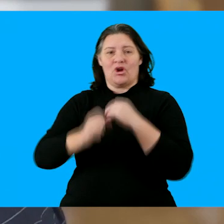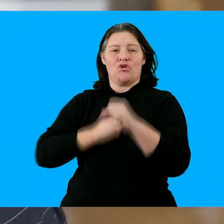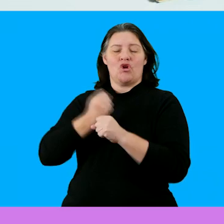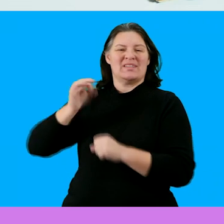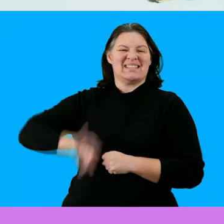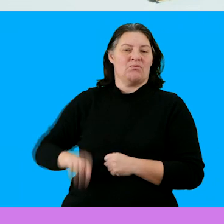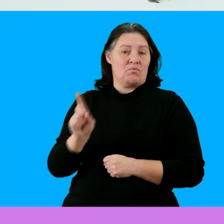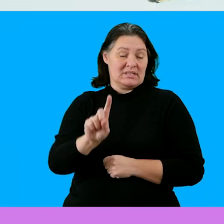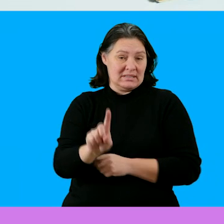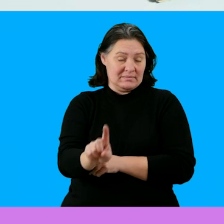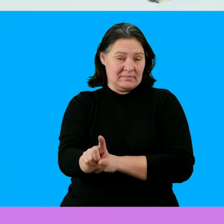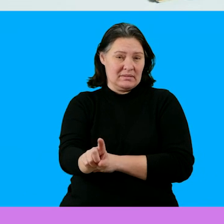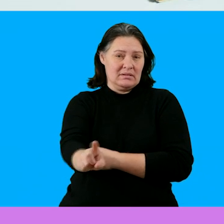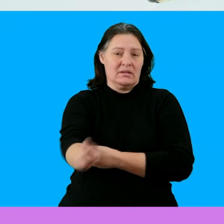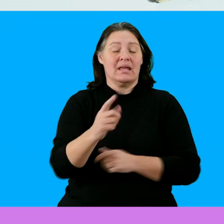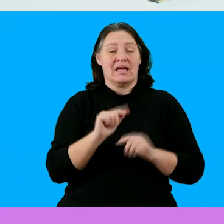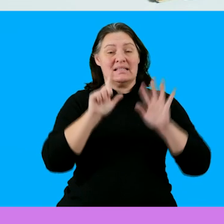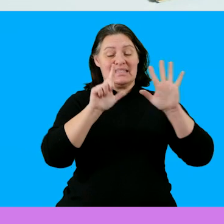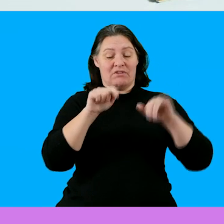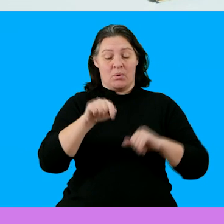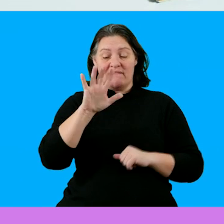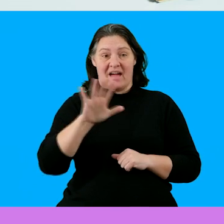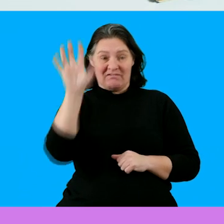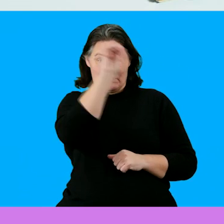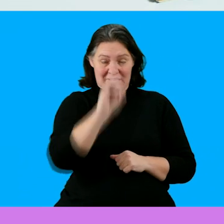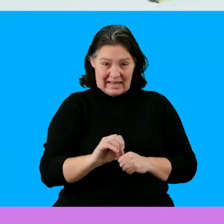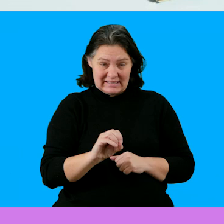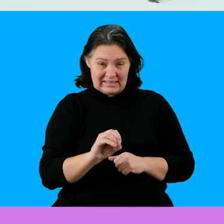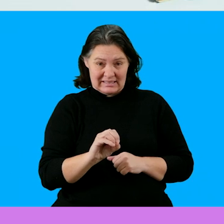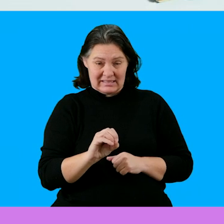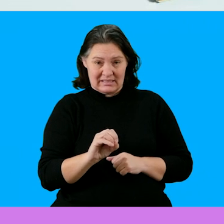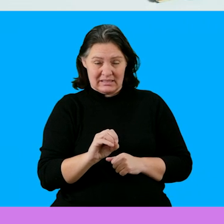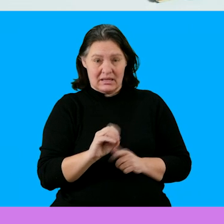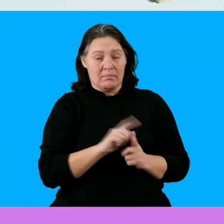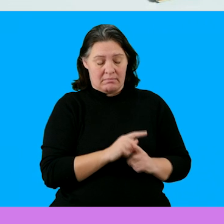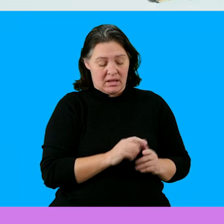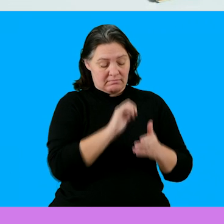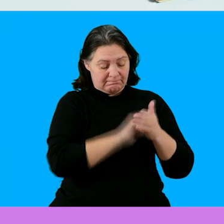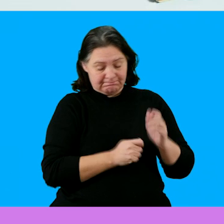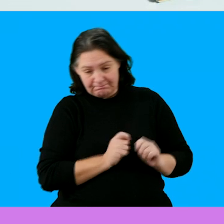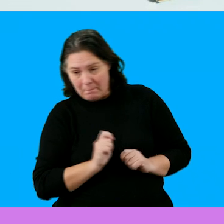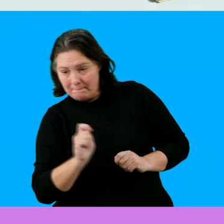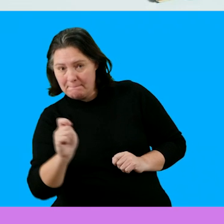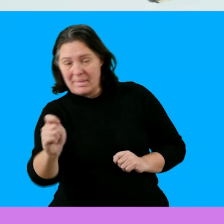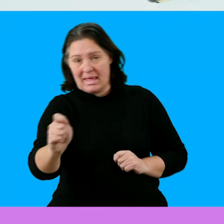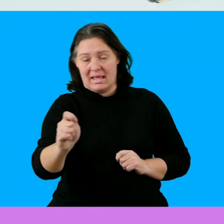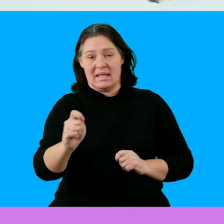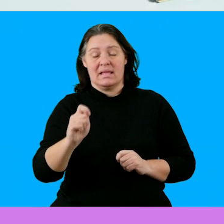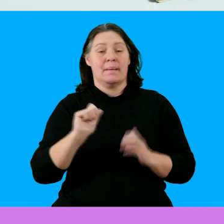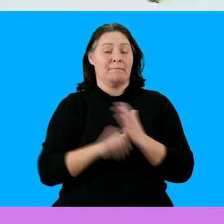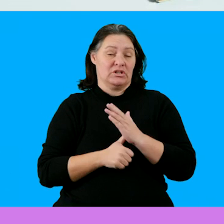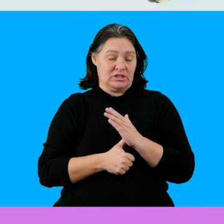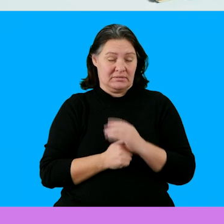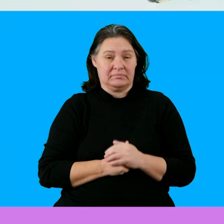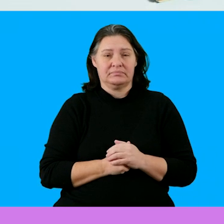And remember we said on that a 7.5% is contributed towards the pension fund.